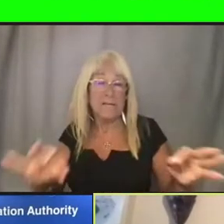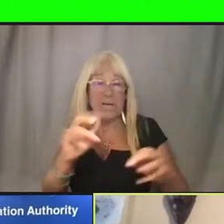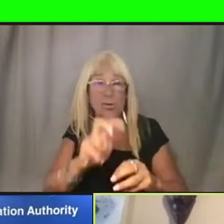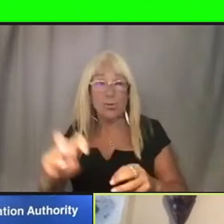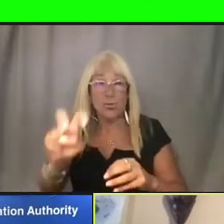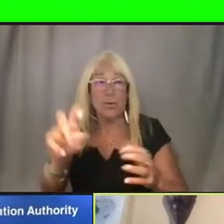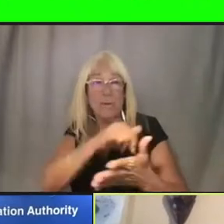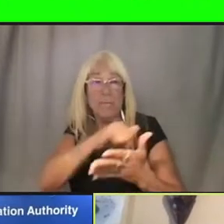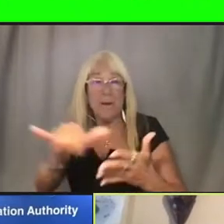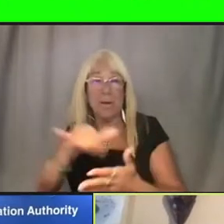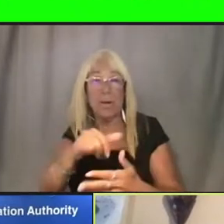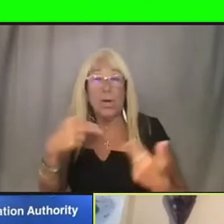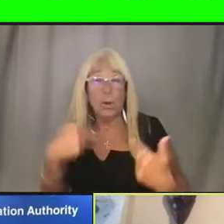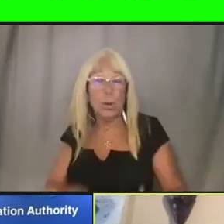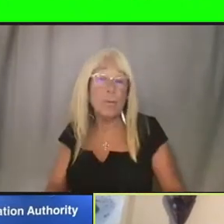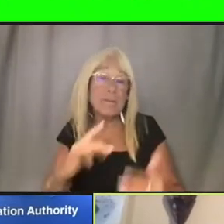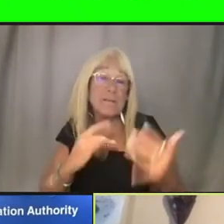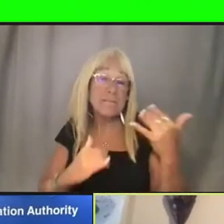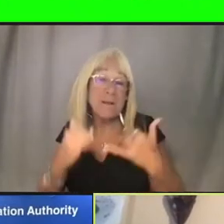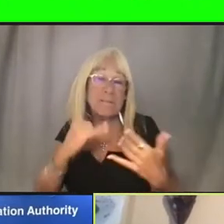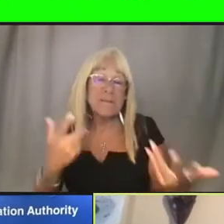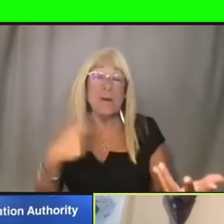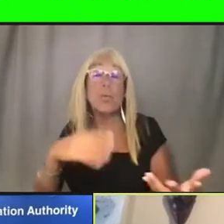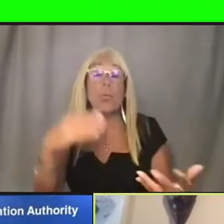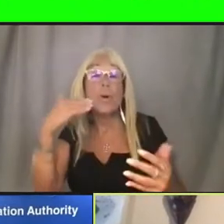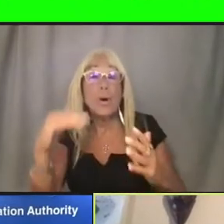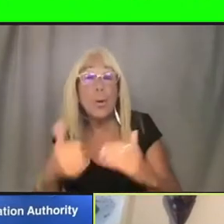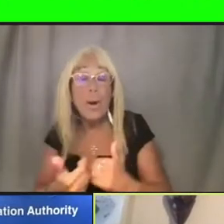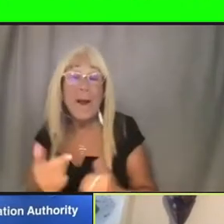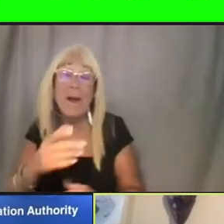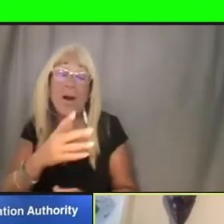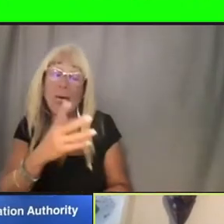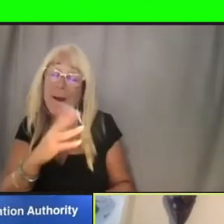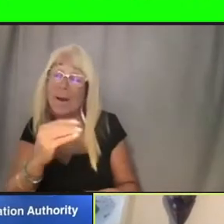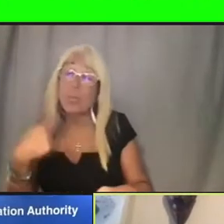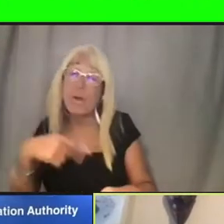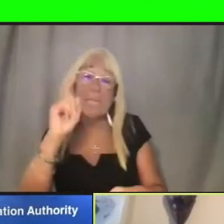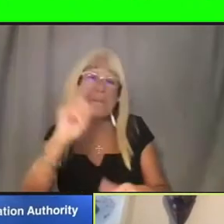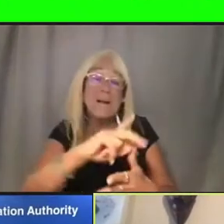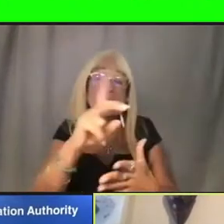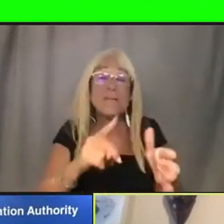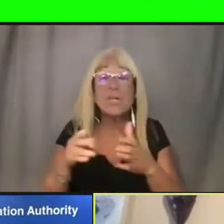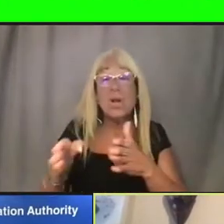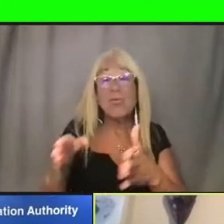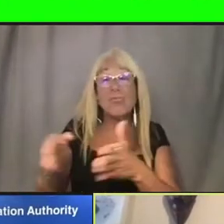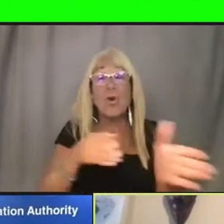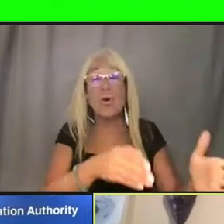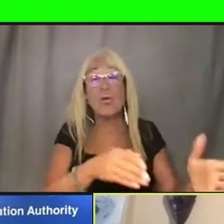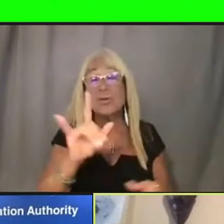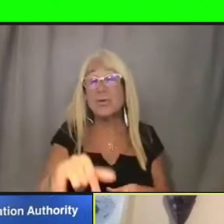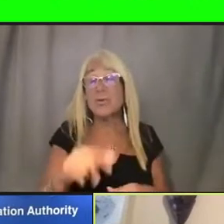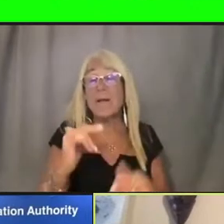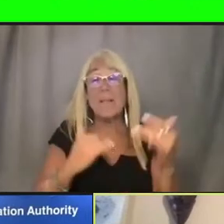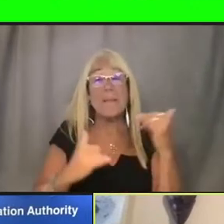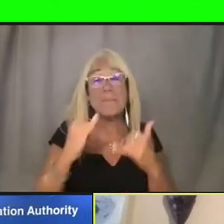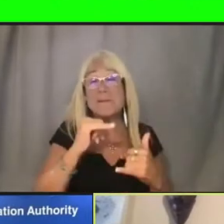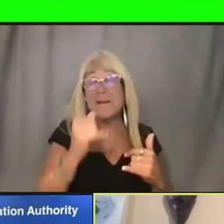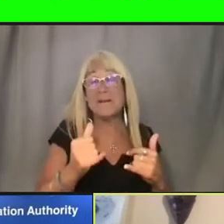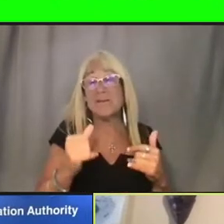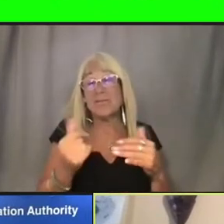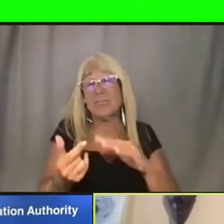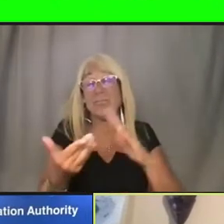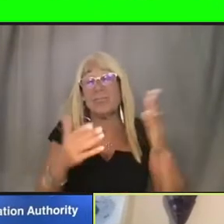that humans will make mistakes we know how to and we must design roads so that those inevitable mistakes are not deadly